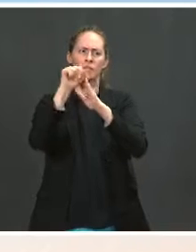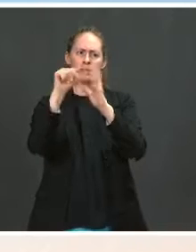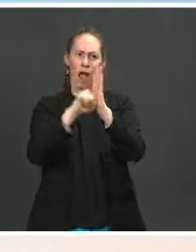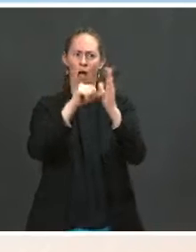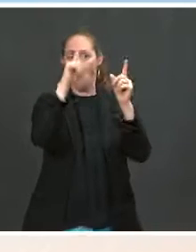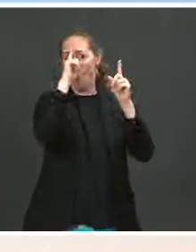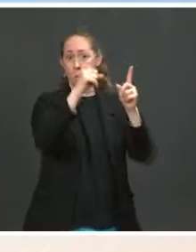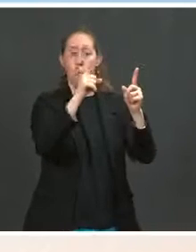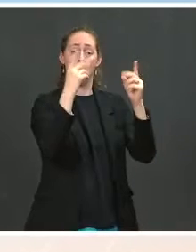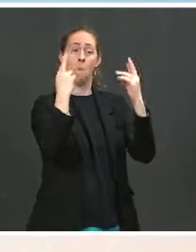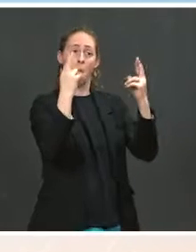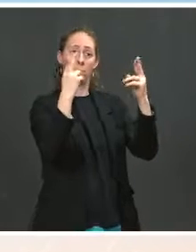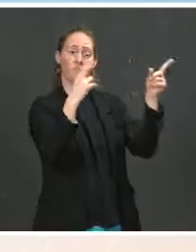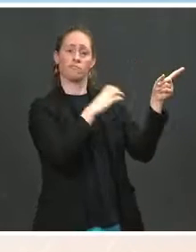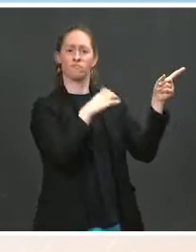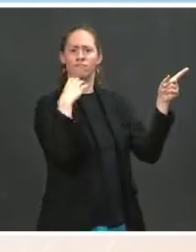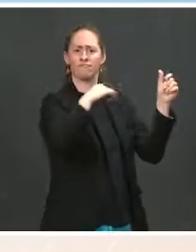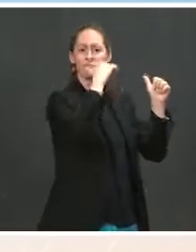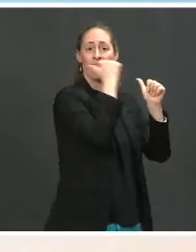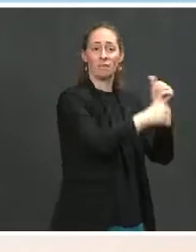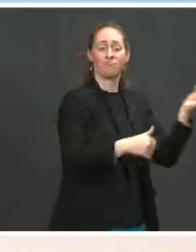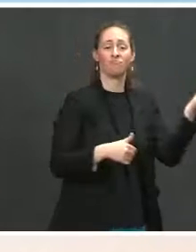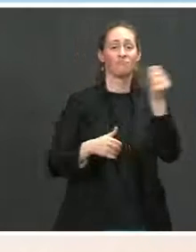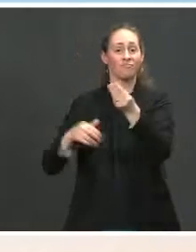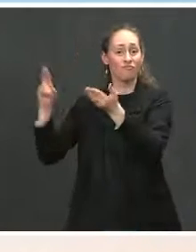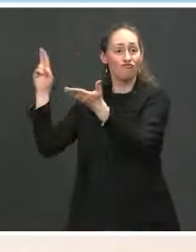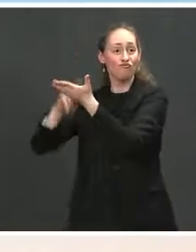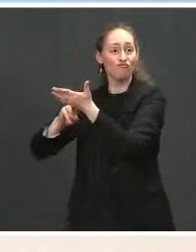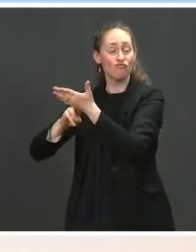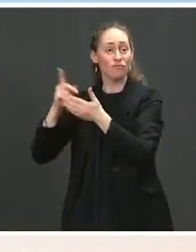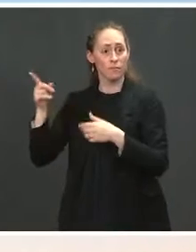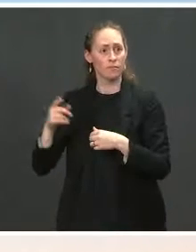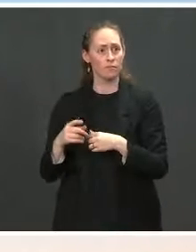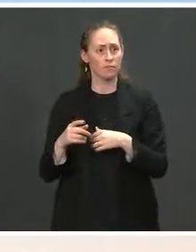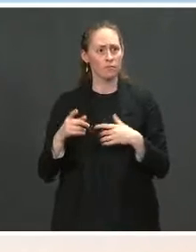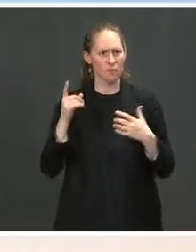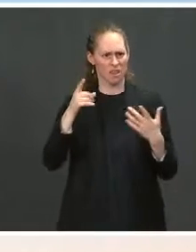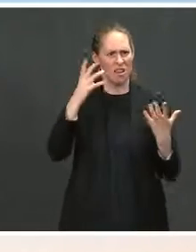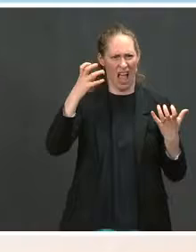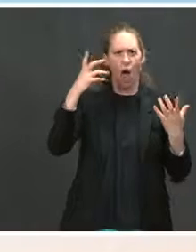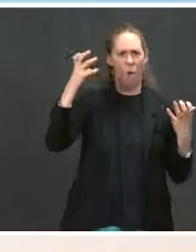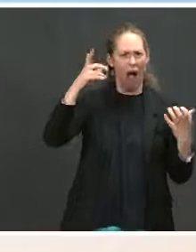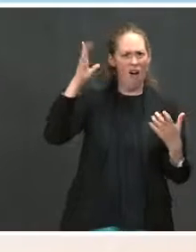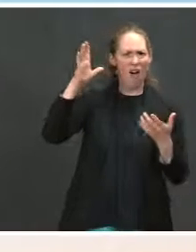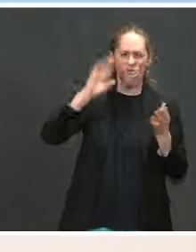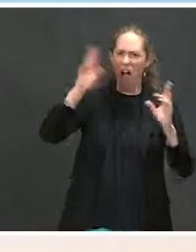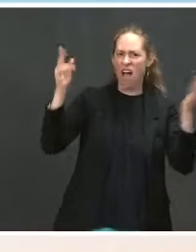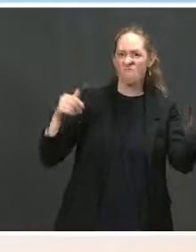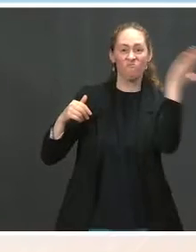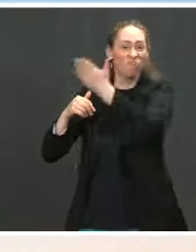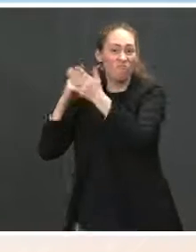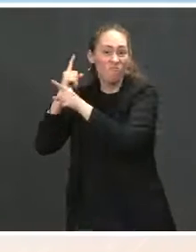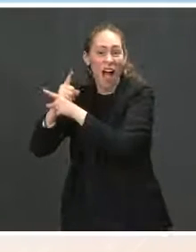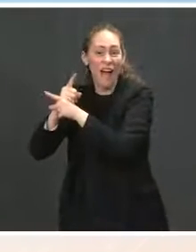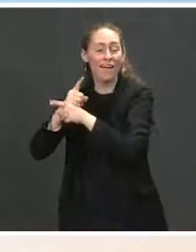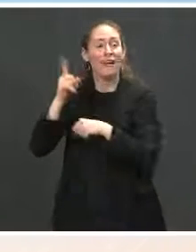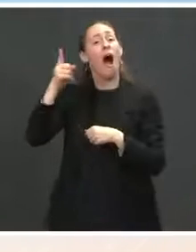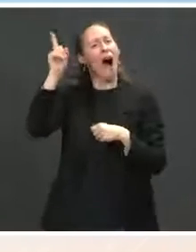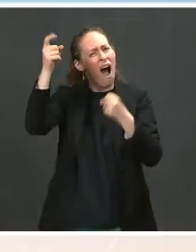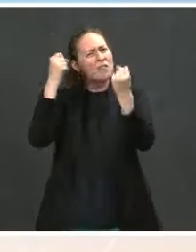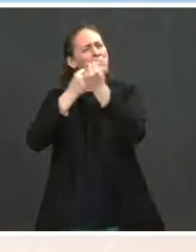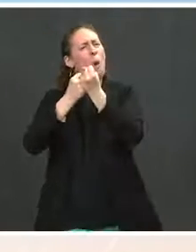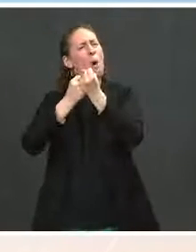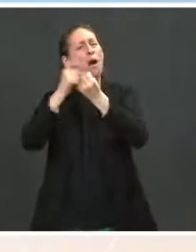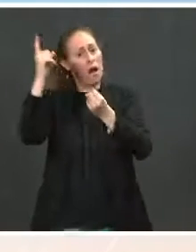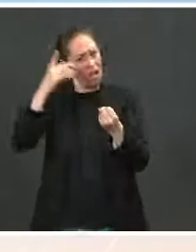send it to his desk. He's not going to prioritize it and say, I want this bill on my desk. I would say he supports it, so he'd be happy to sign it,